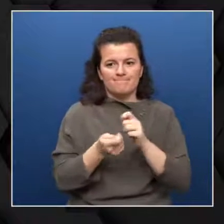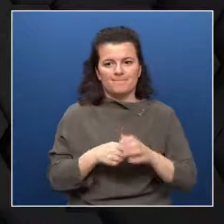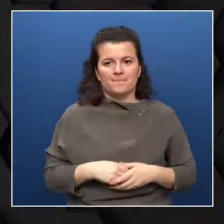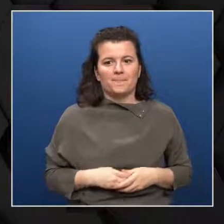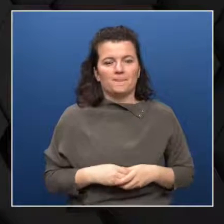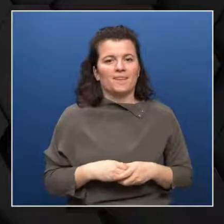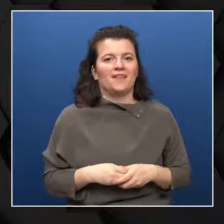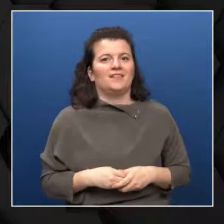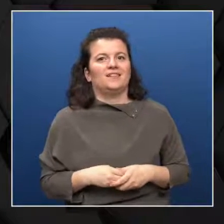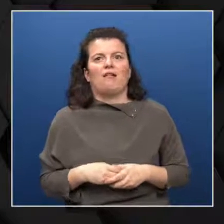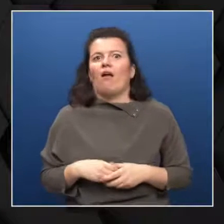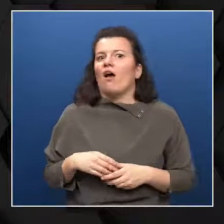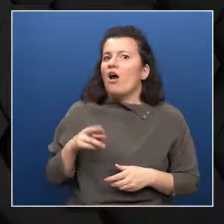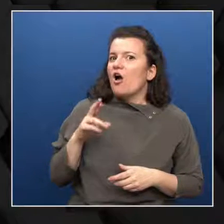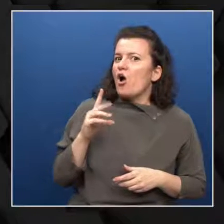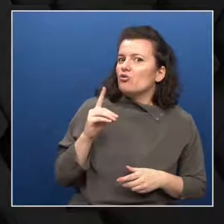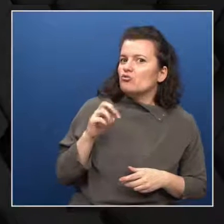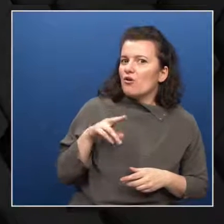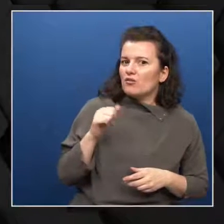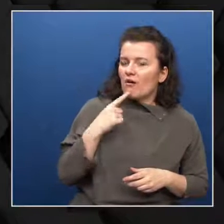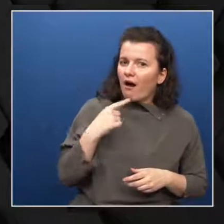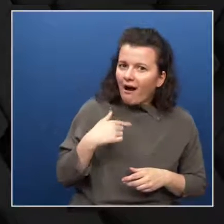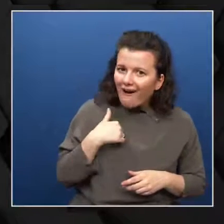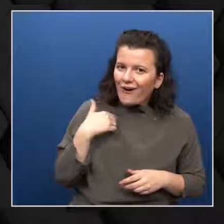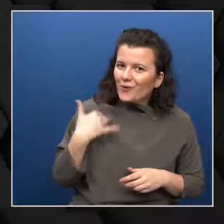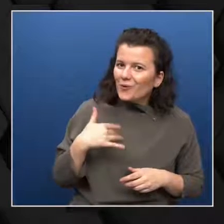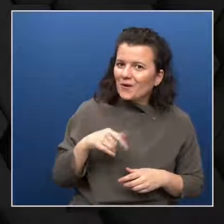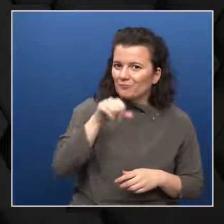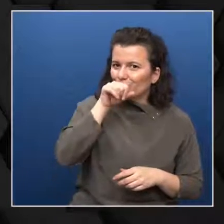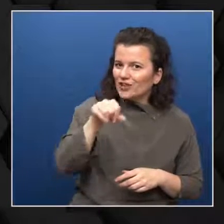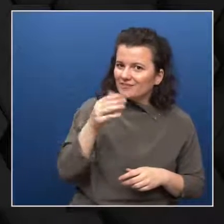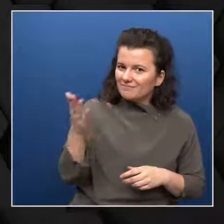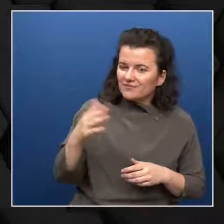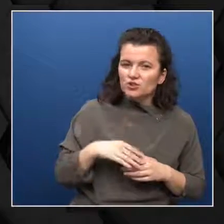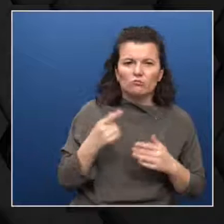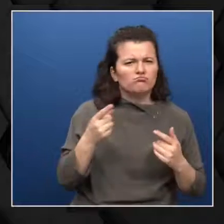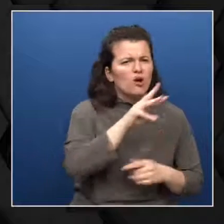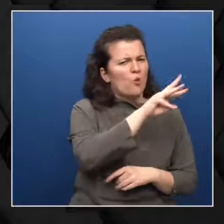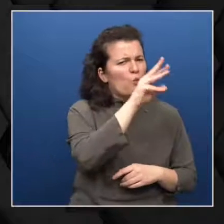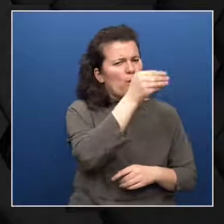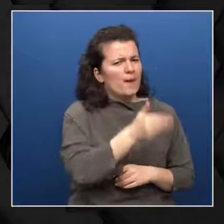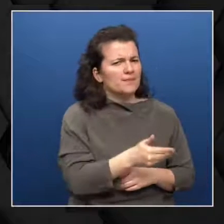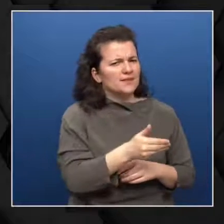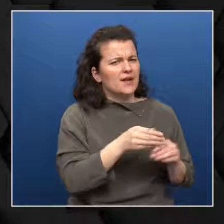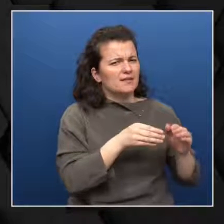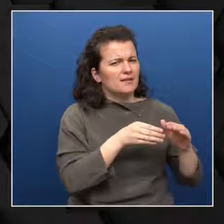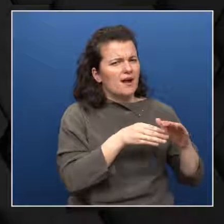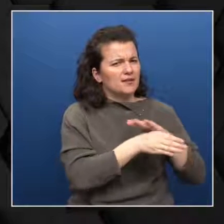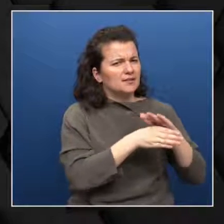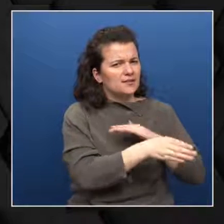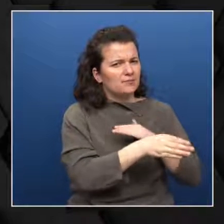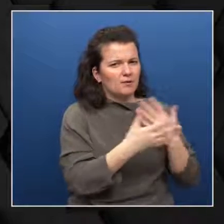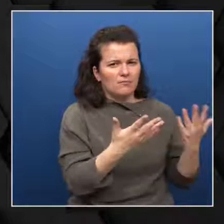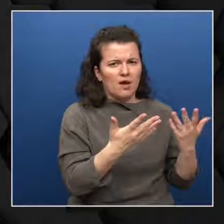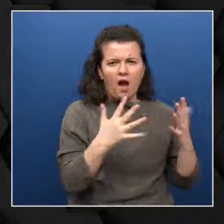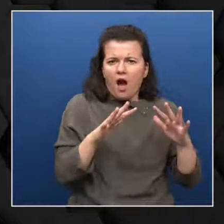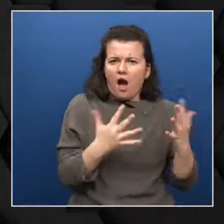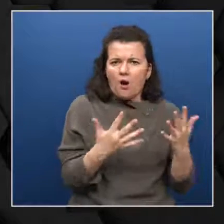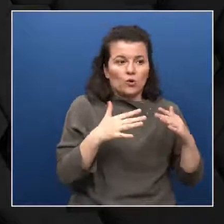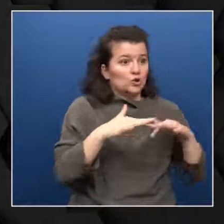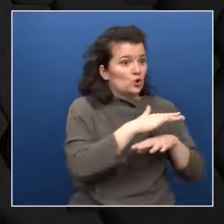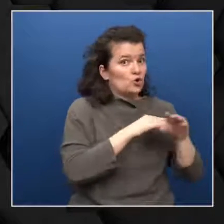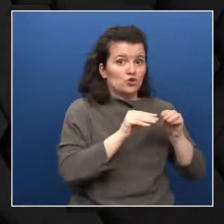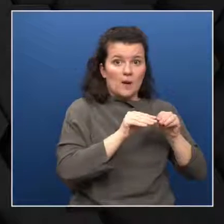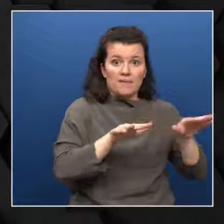that in addition to making an accessible website, the social media aspect is really important, because that's how people even learn about your event. Can